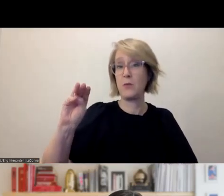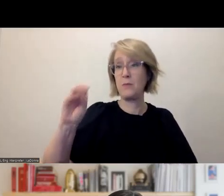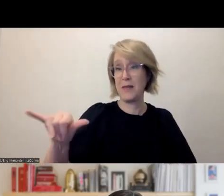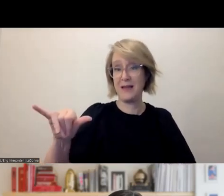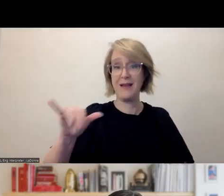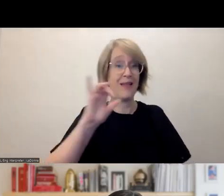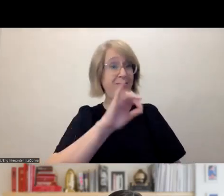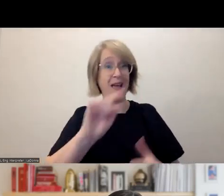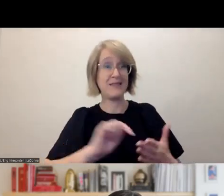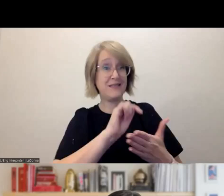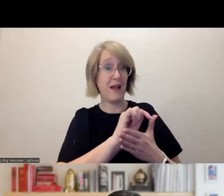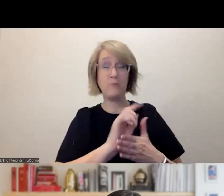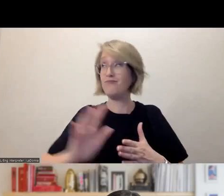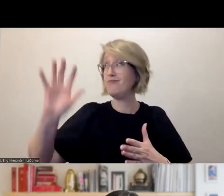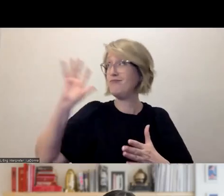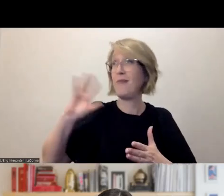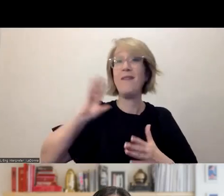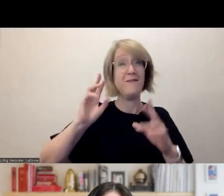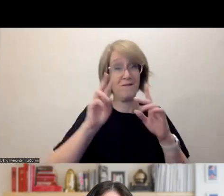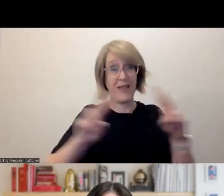a fairly common treatment.